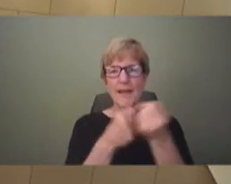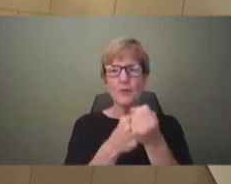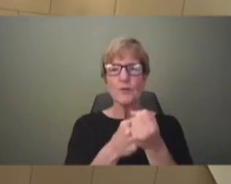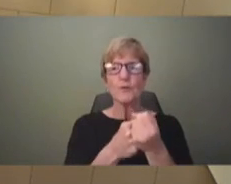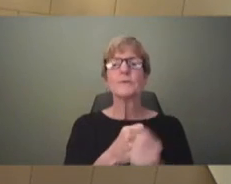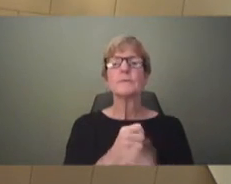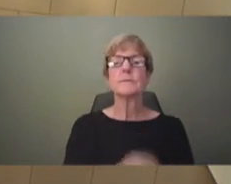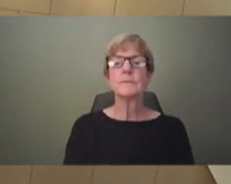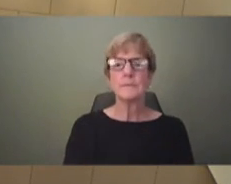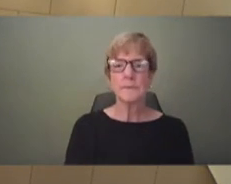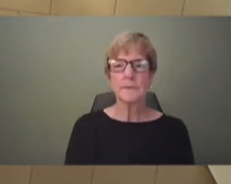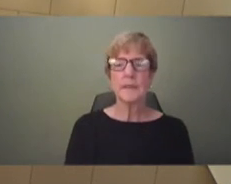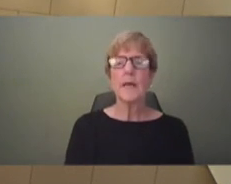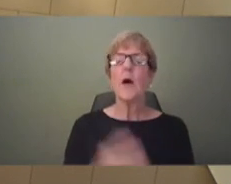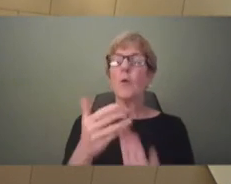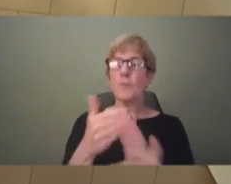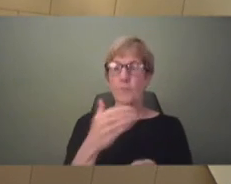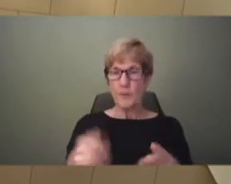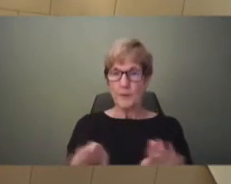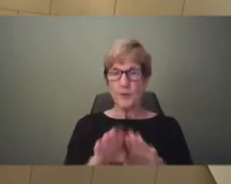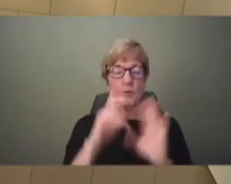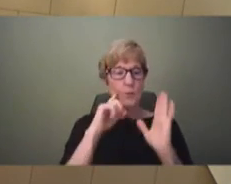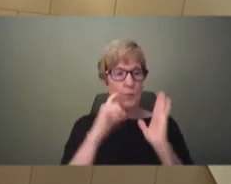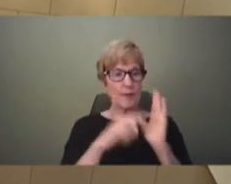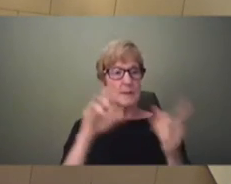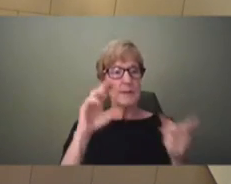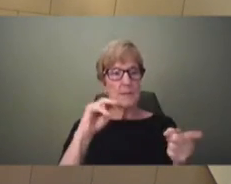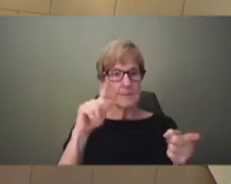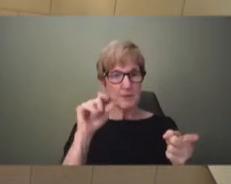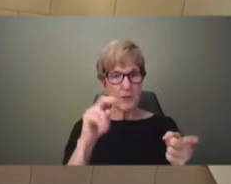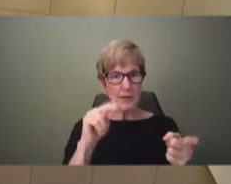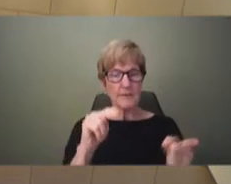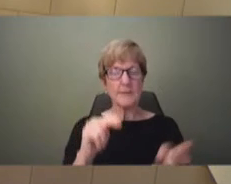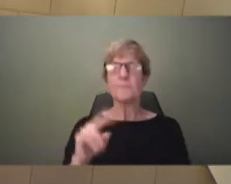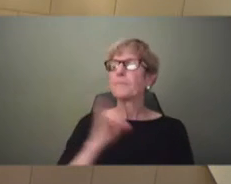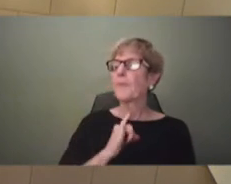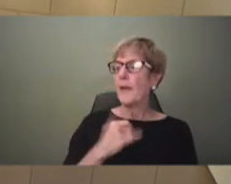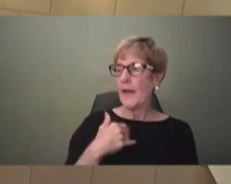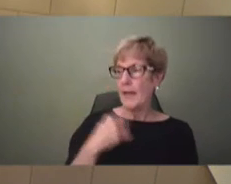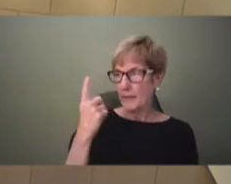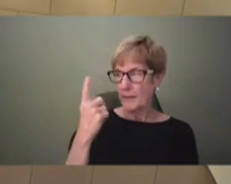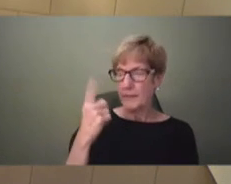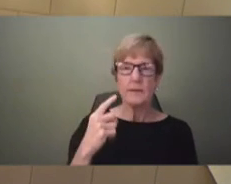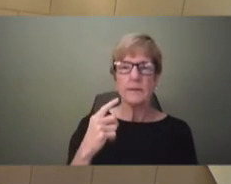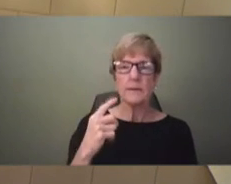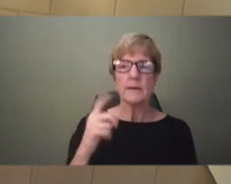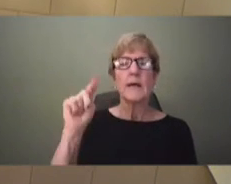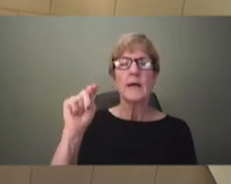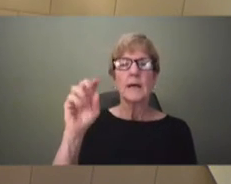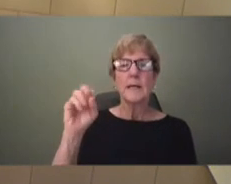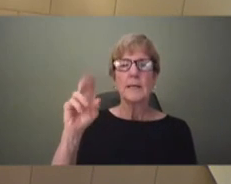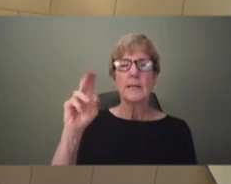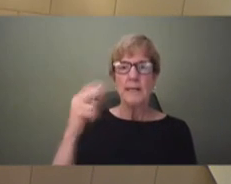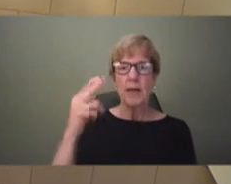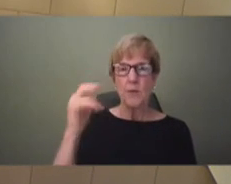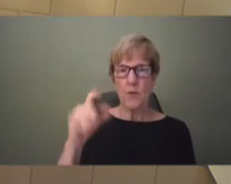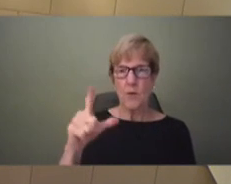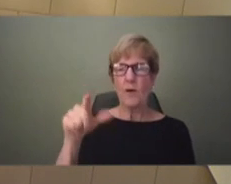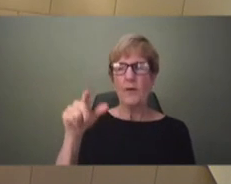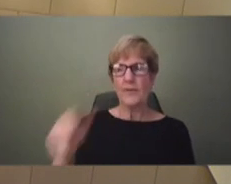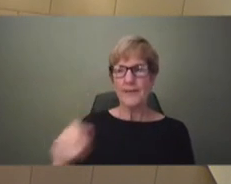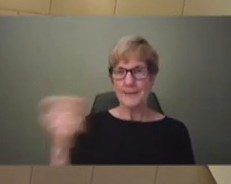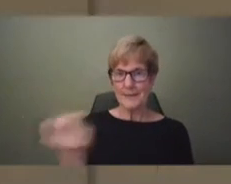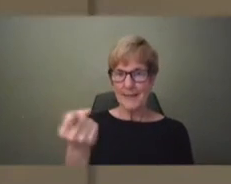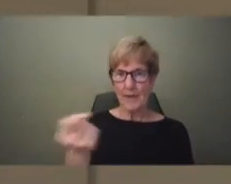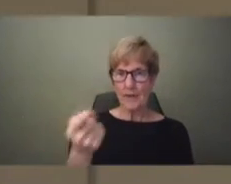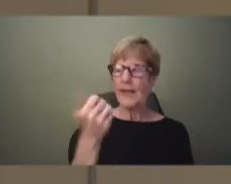we adjourn I recognize Miss Johnson okay so I had a town hall scheduled this Saturday and I just want anyone who was planning